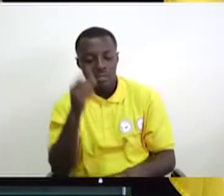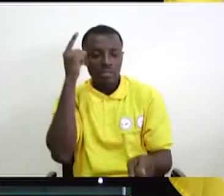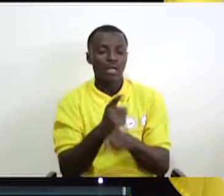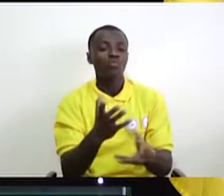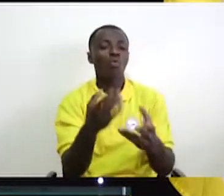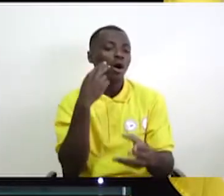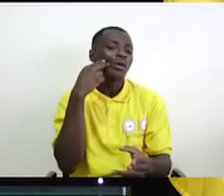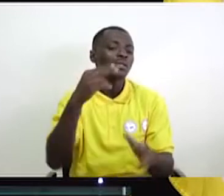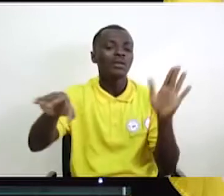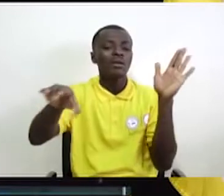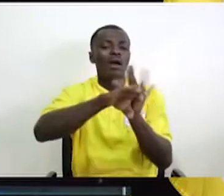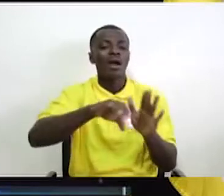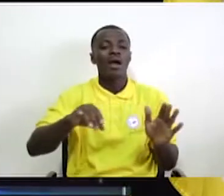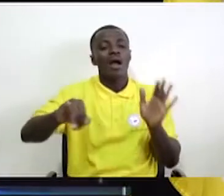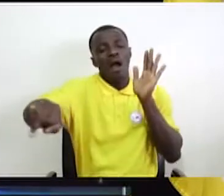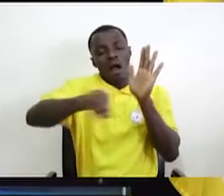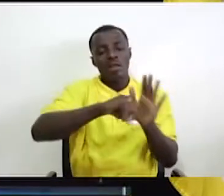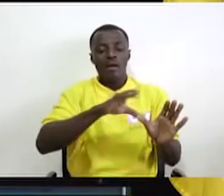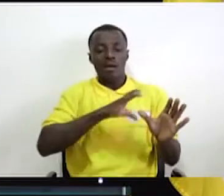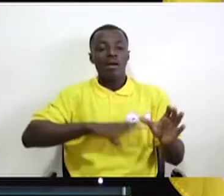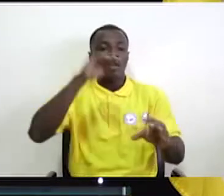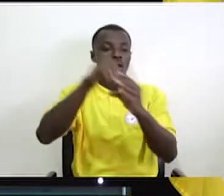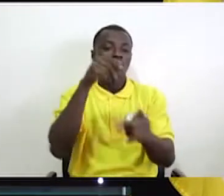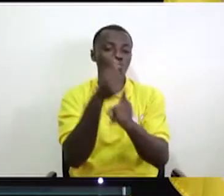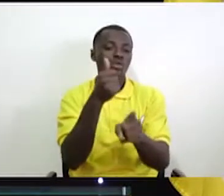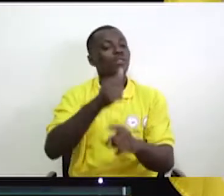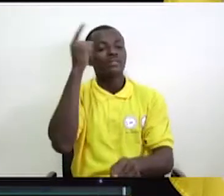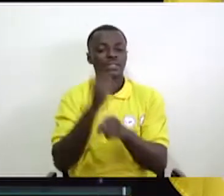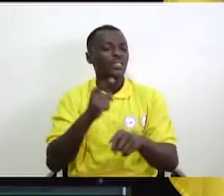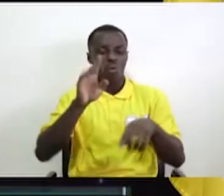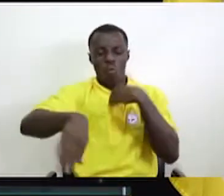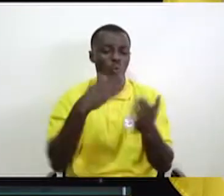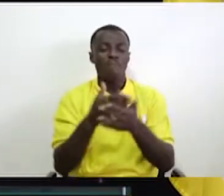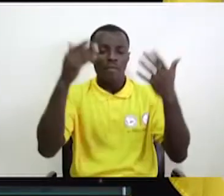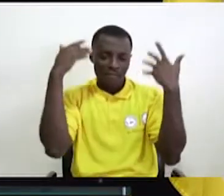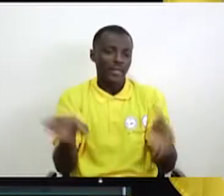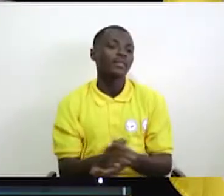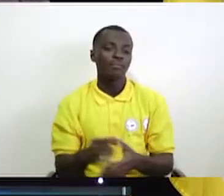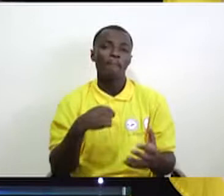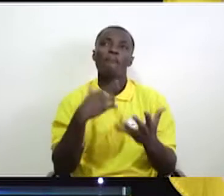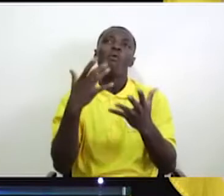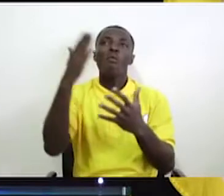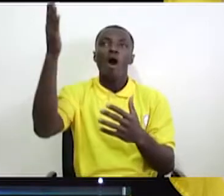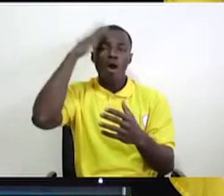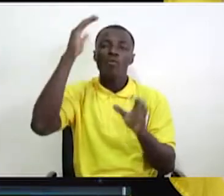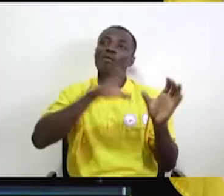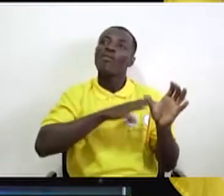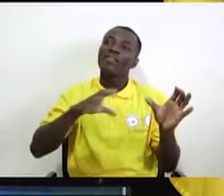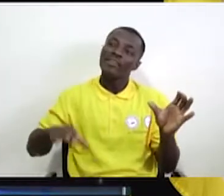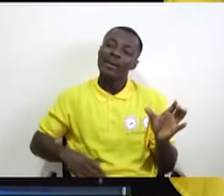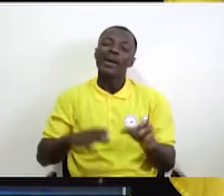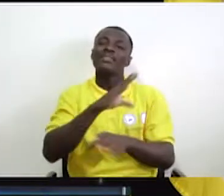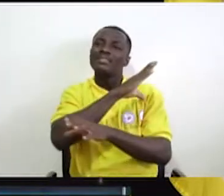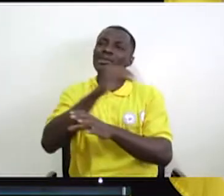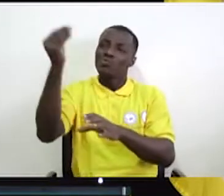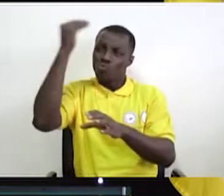Christ and him crucified. Christ, I want to know him and the fellowship of his suffering.